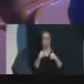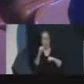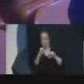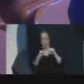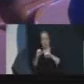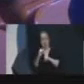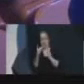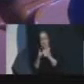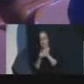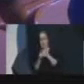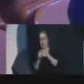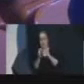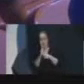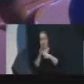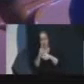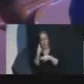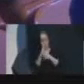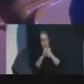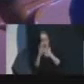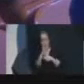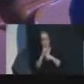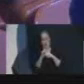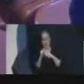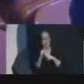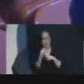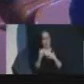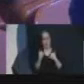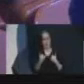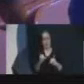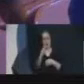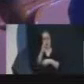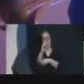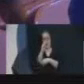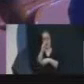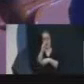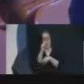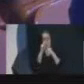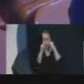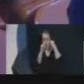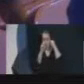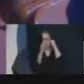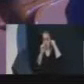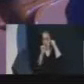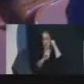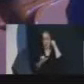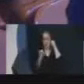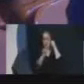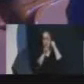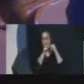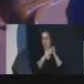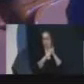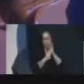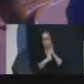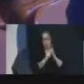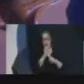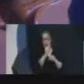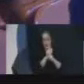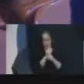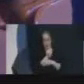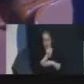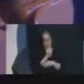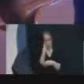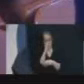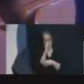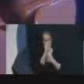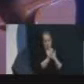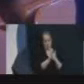for clarity, the current Common Core standards do not prepare children to take Algebra 1 in 8th grade. That leaves a lot of STEM